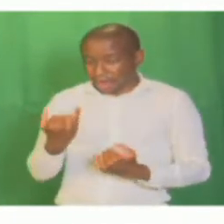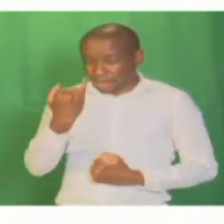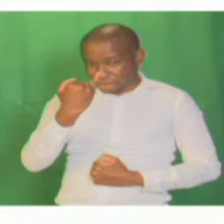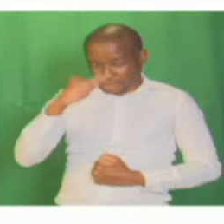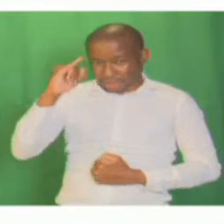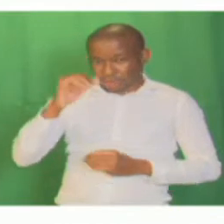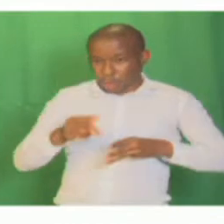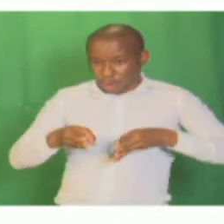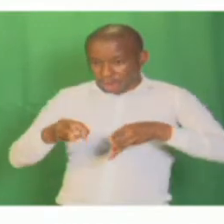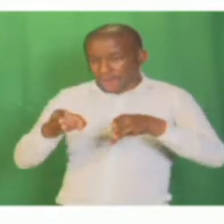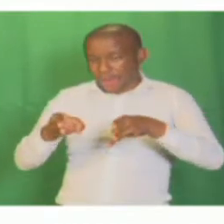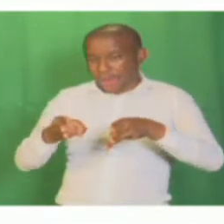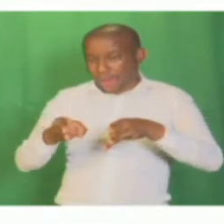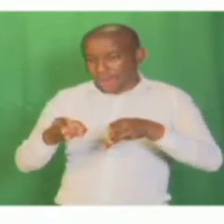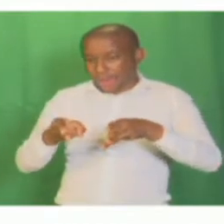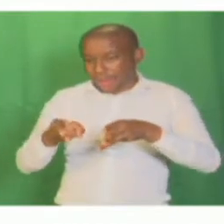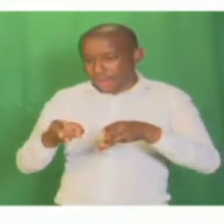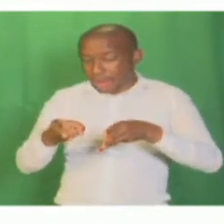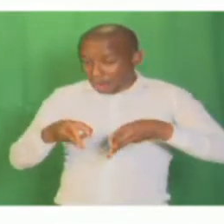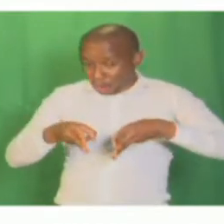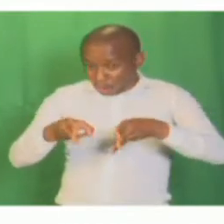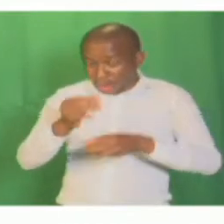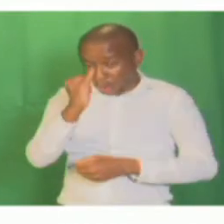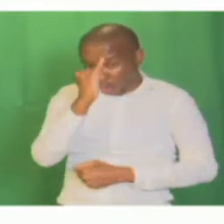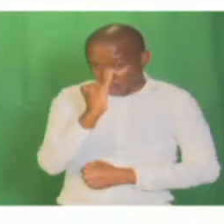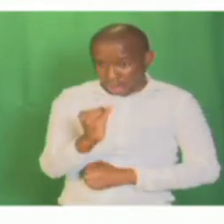approach. Approach 1.